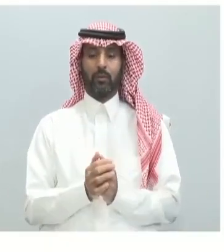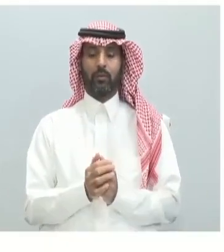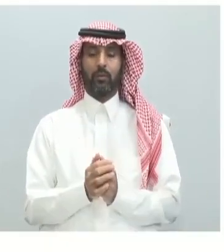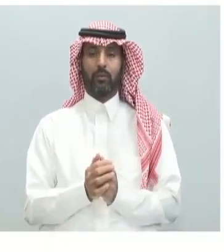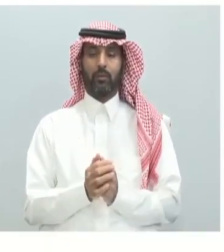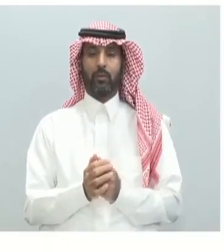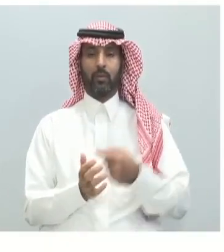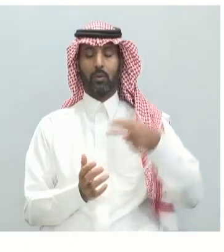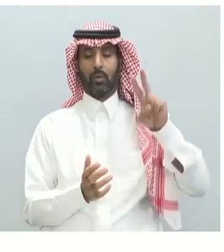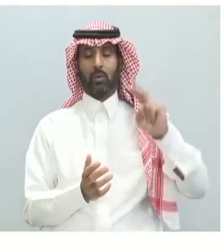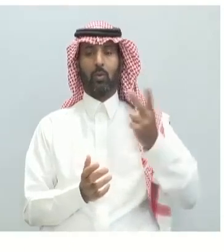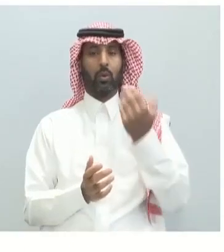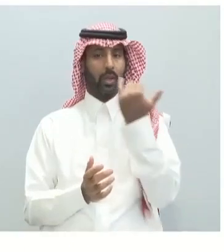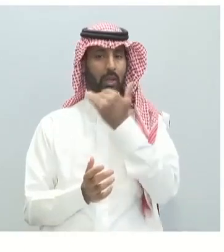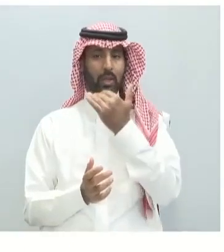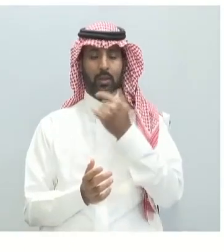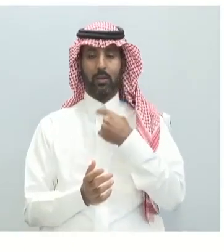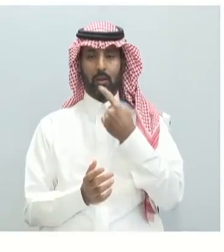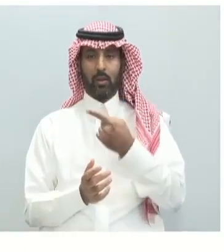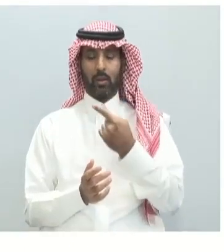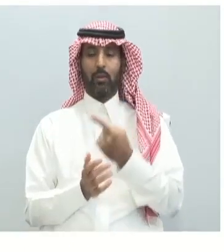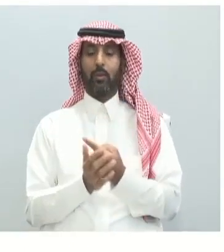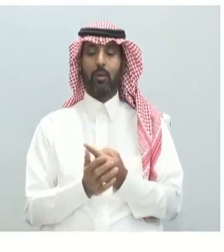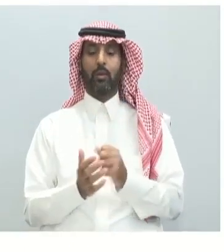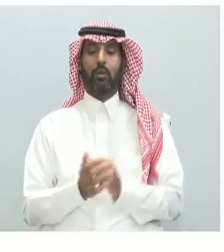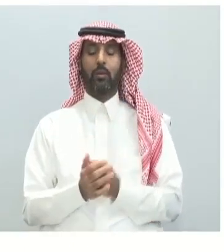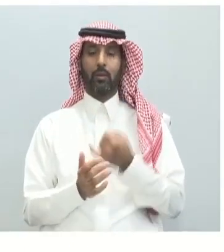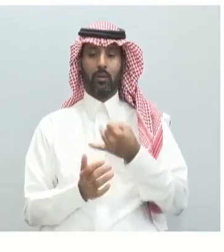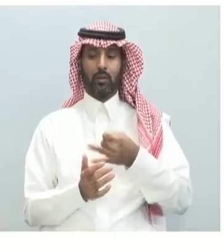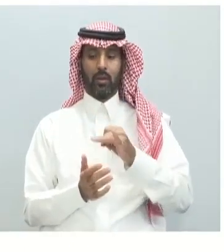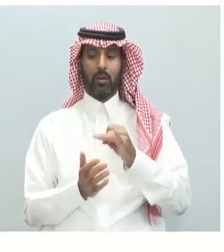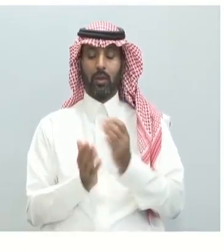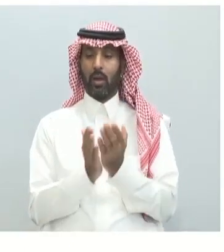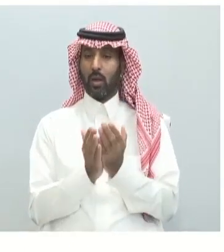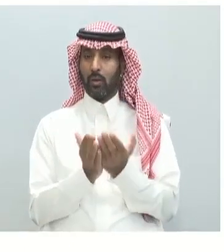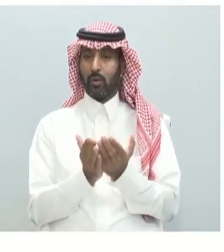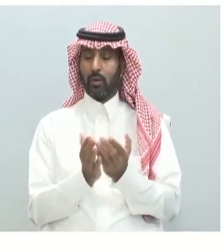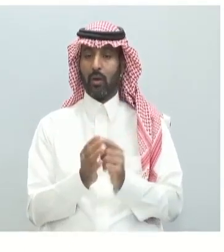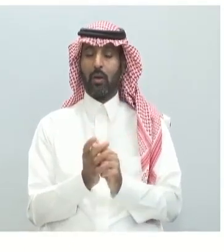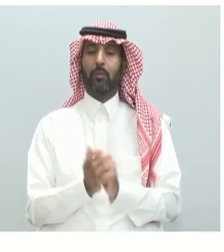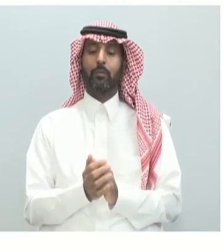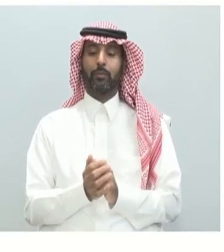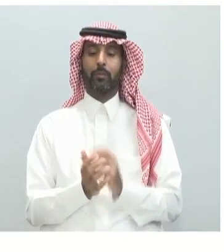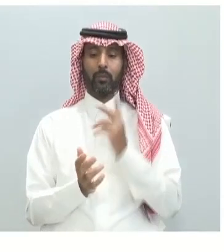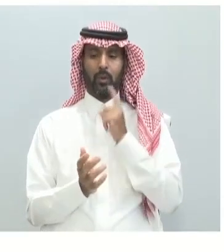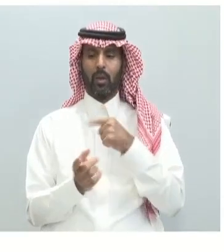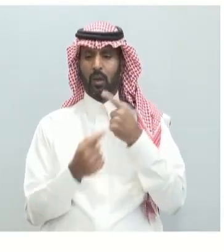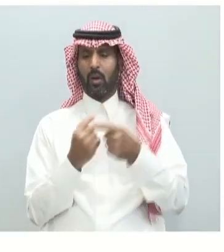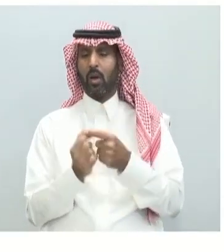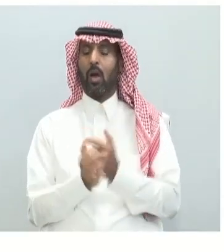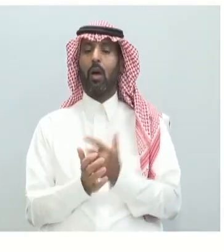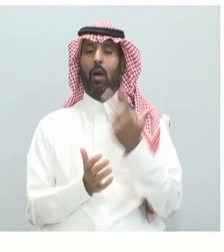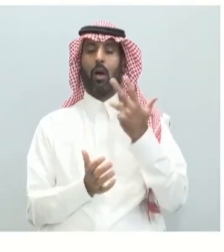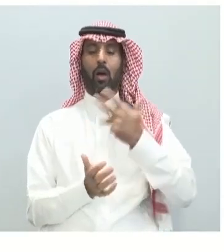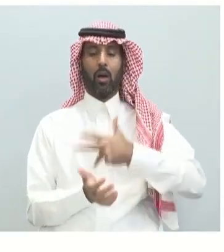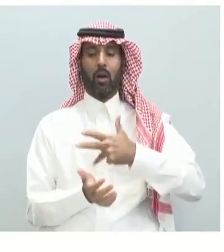is Unit 2, Speaking. But before we indulge in our lesson, let's open our workbook, page 90, just to revise our previous